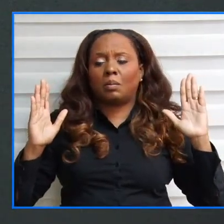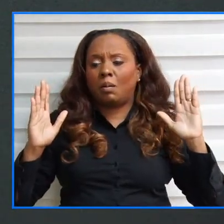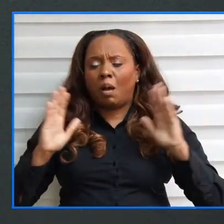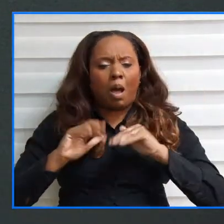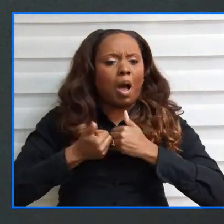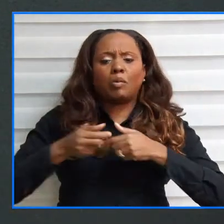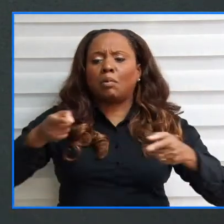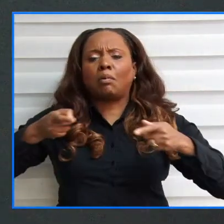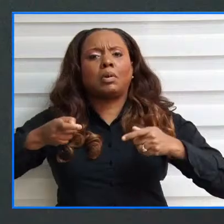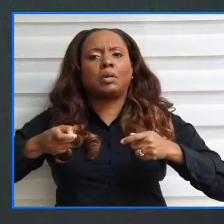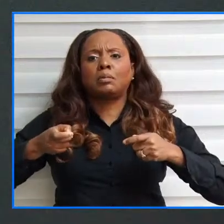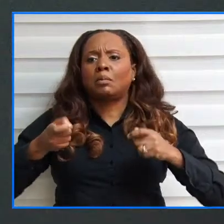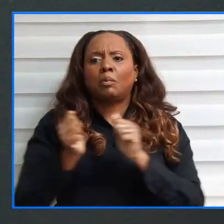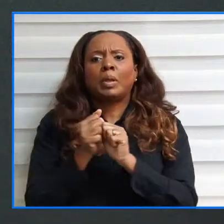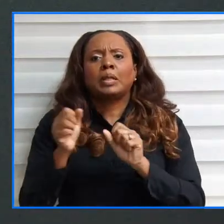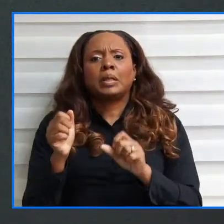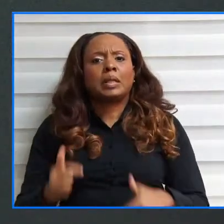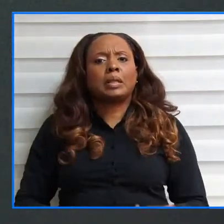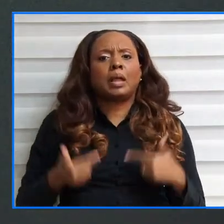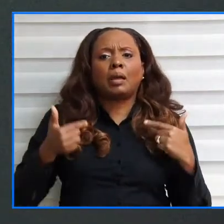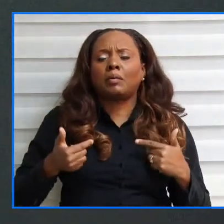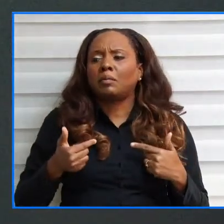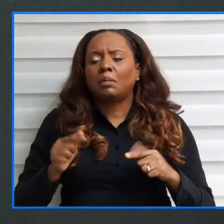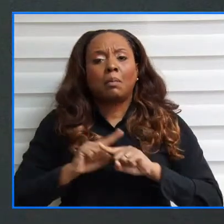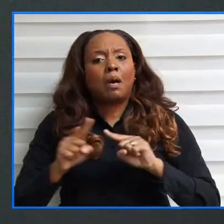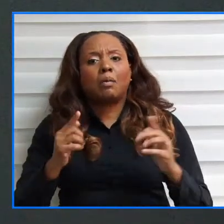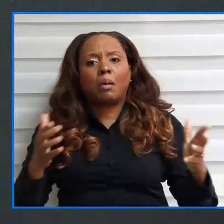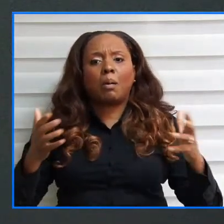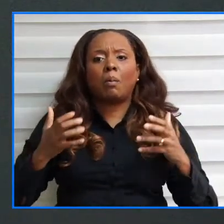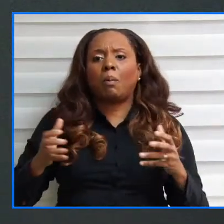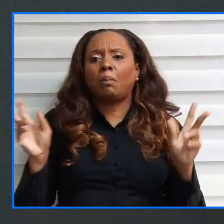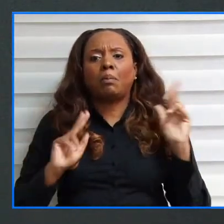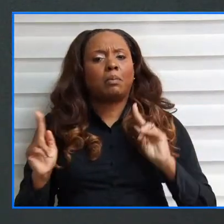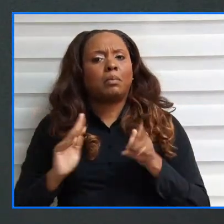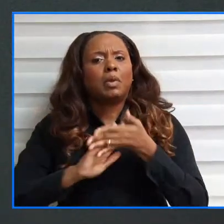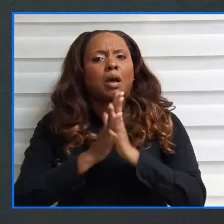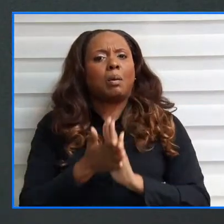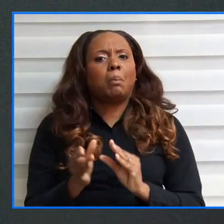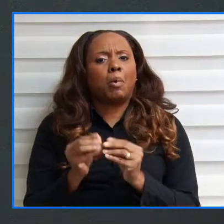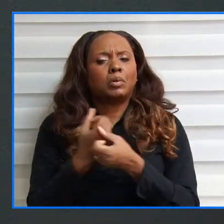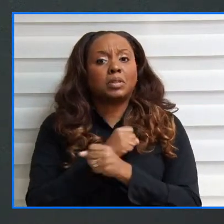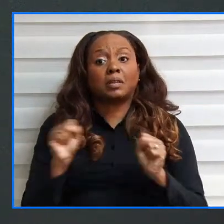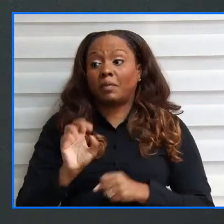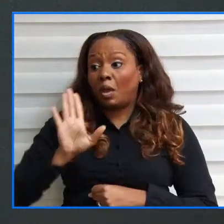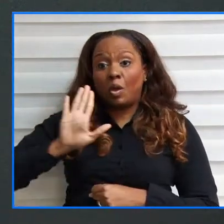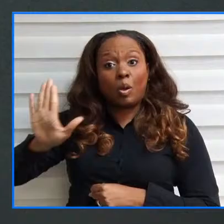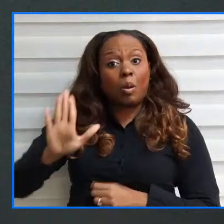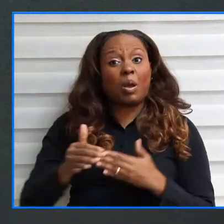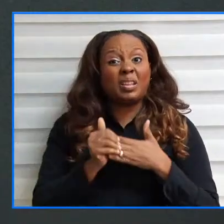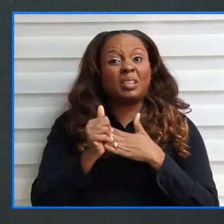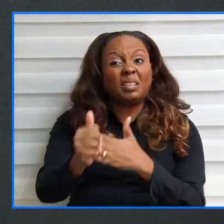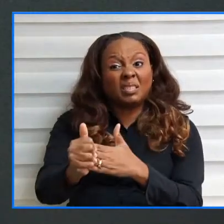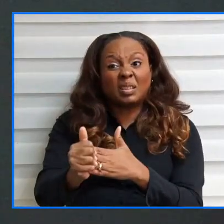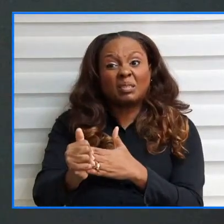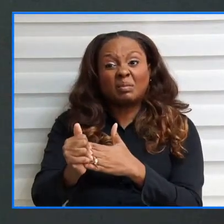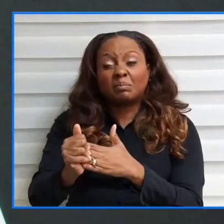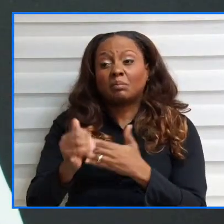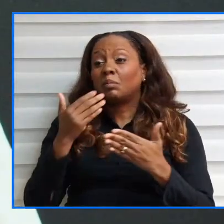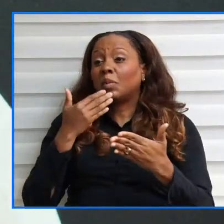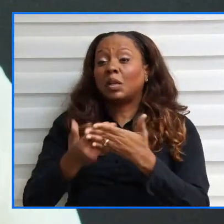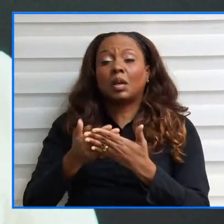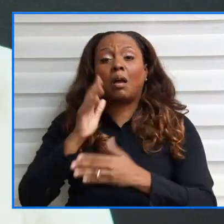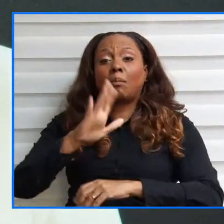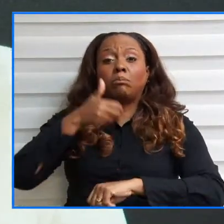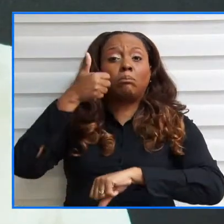most in terms of creating safety for the movement and travel of people. Your leadership as well with respect to the